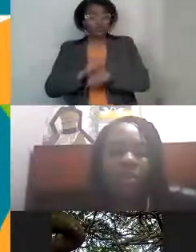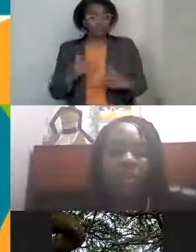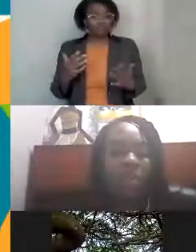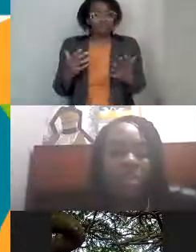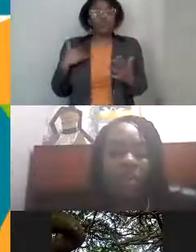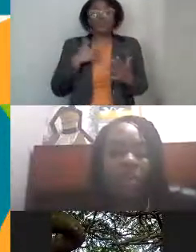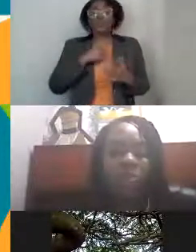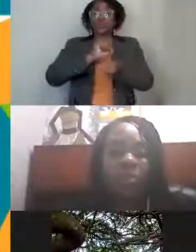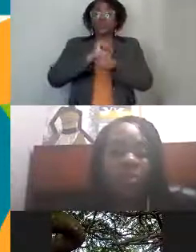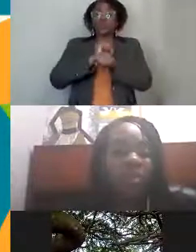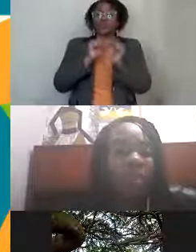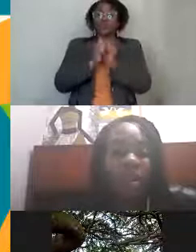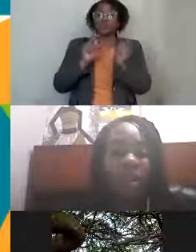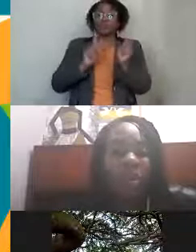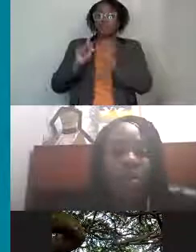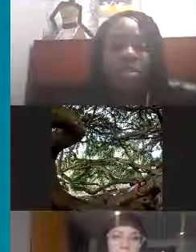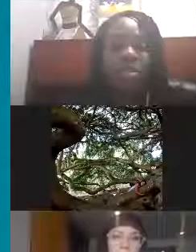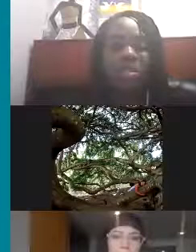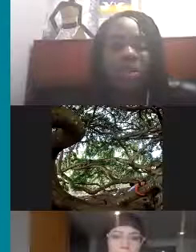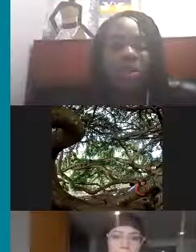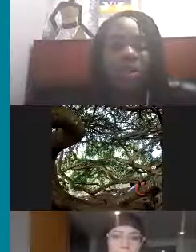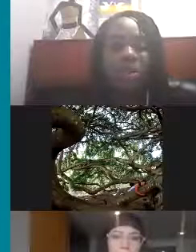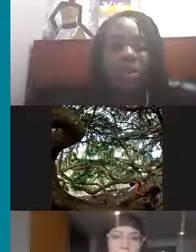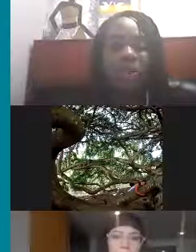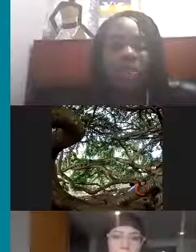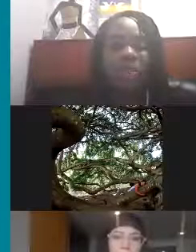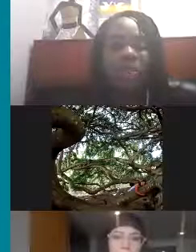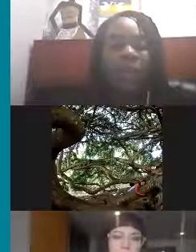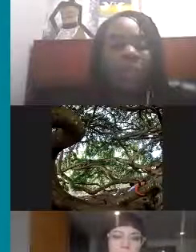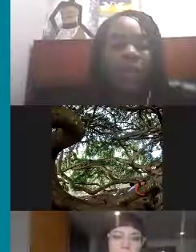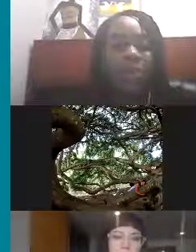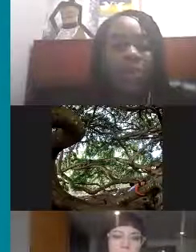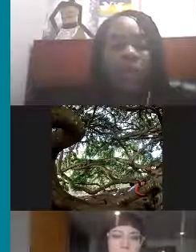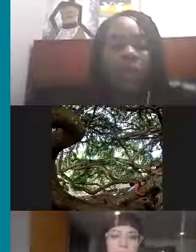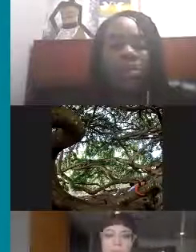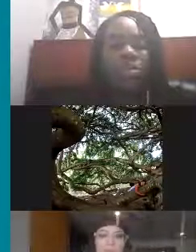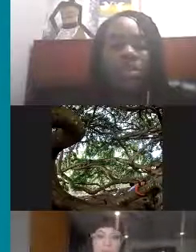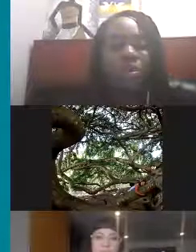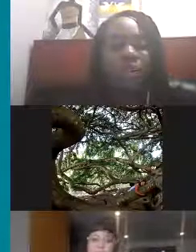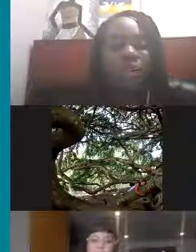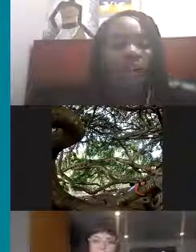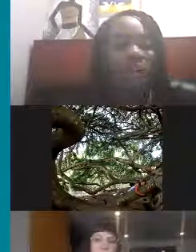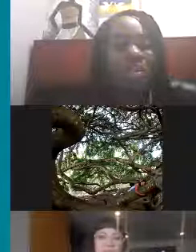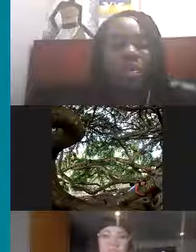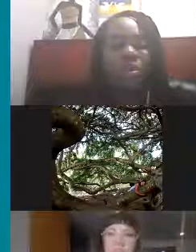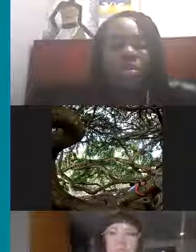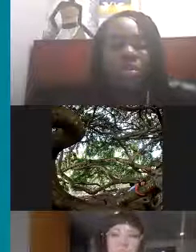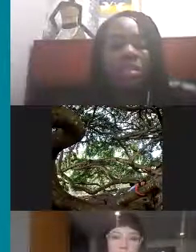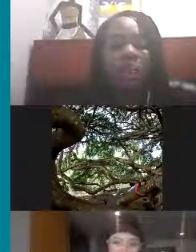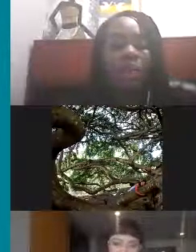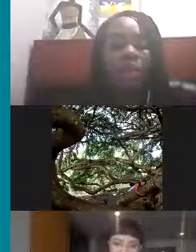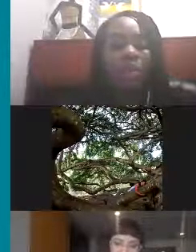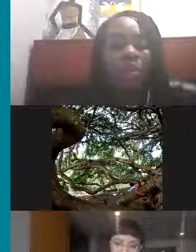with low-wage workers, particularly care workers, your healthcare workers, your house